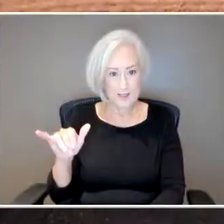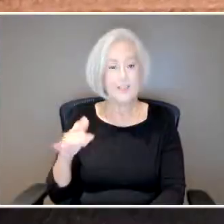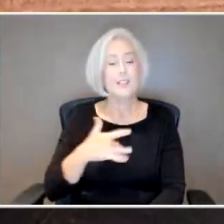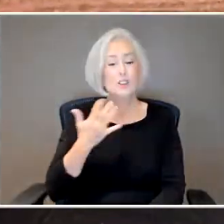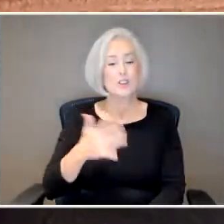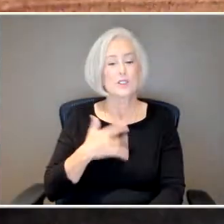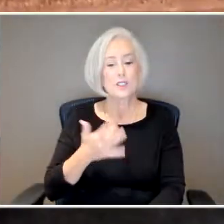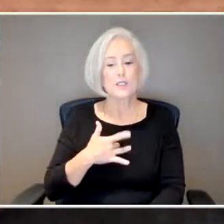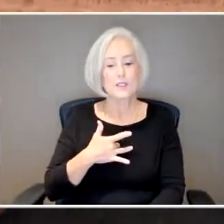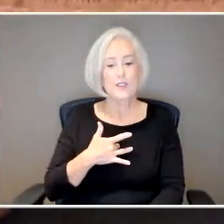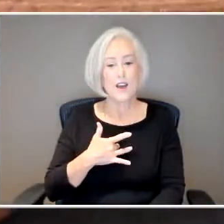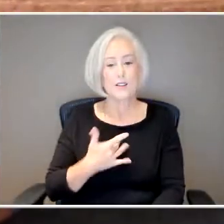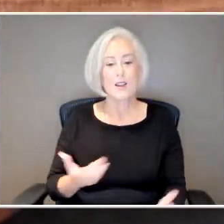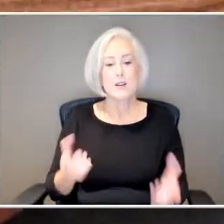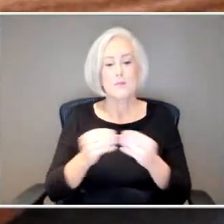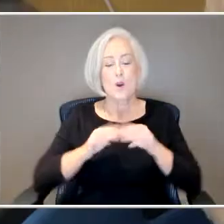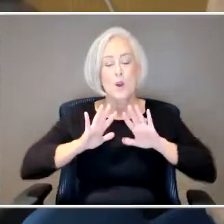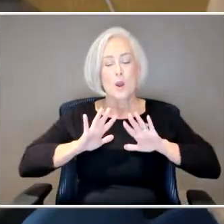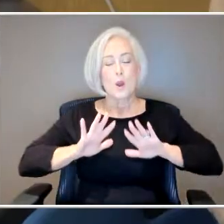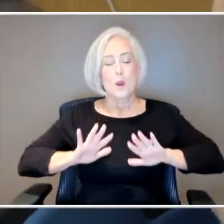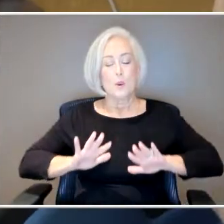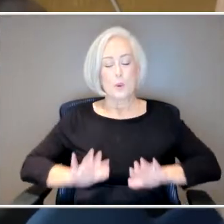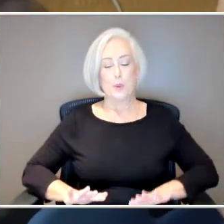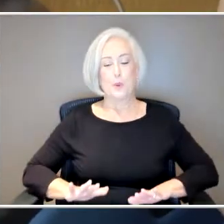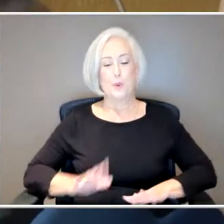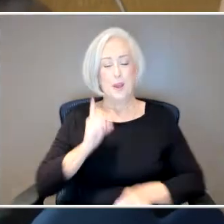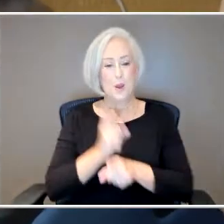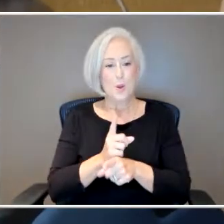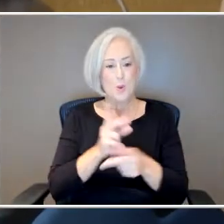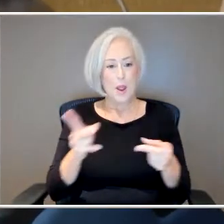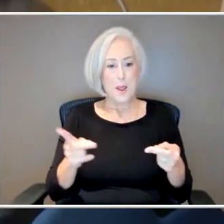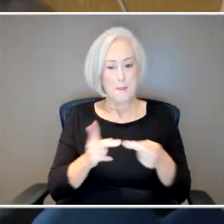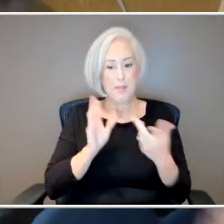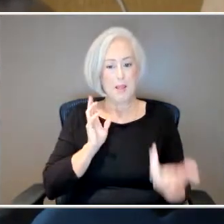immediately that she was in the right place. Oh my gosh.